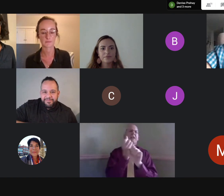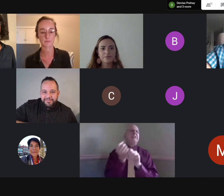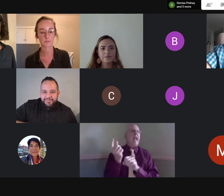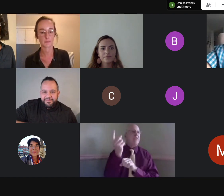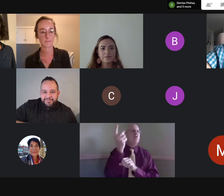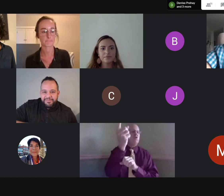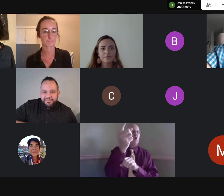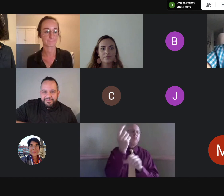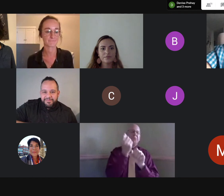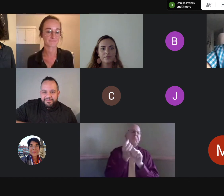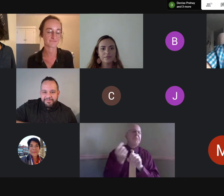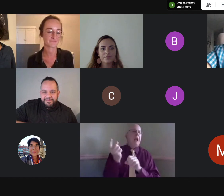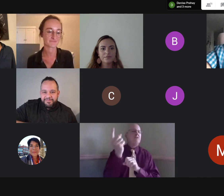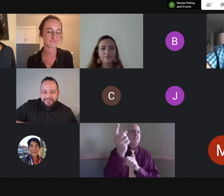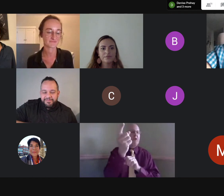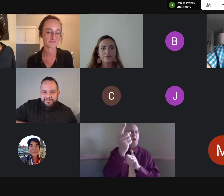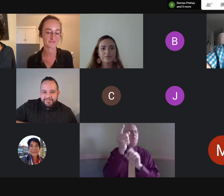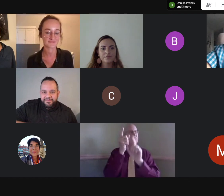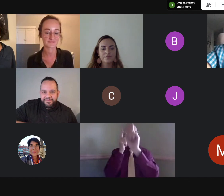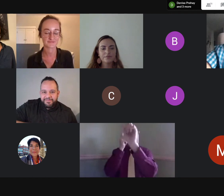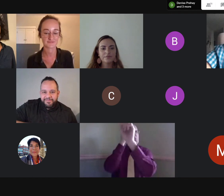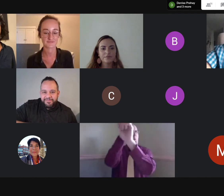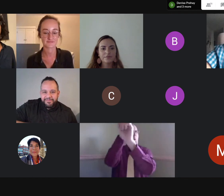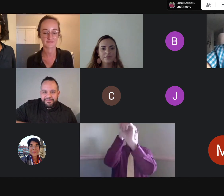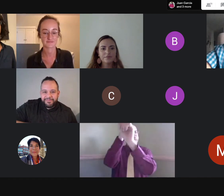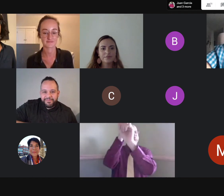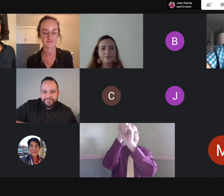our strategic goal is to